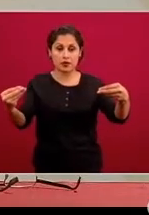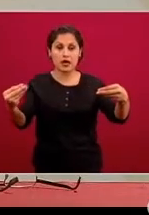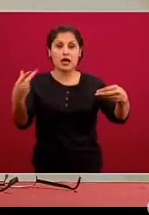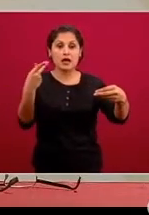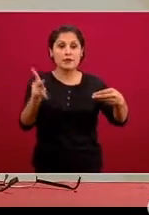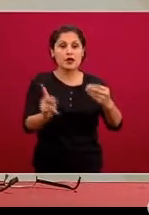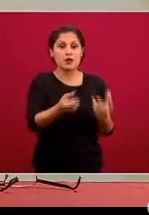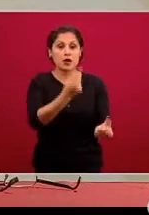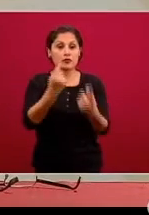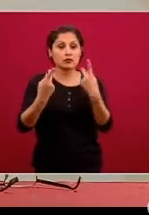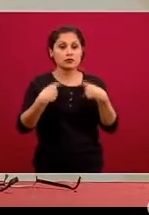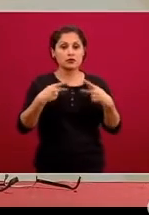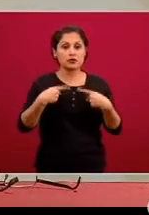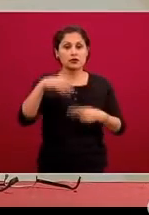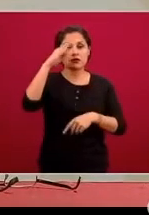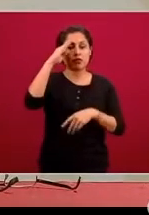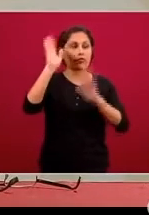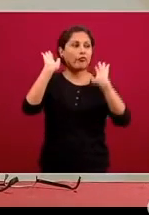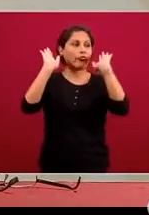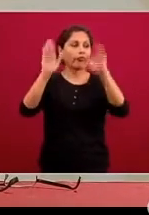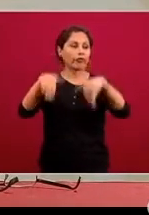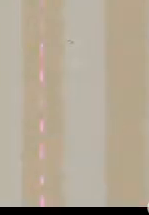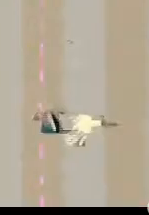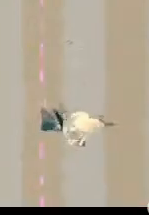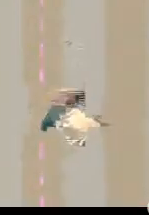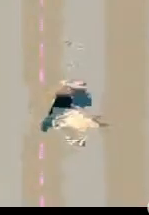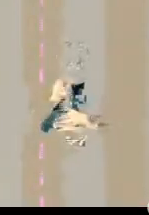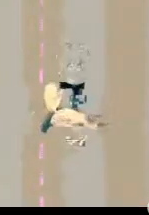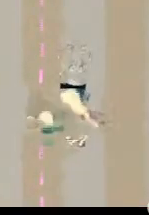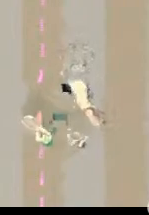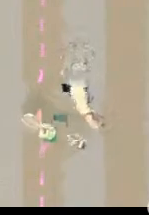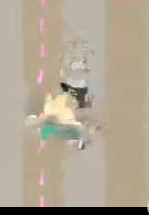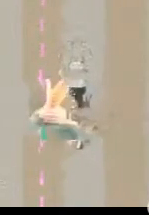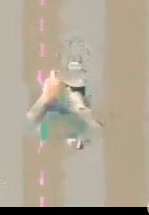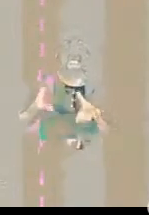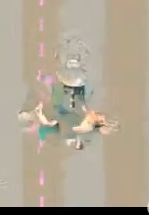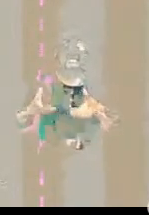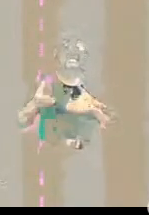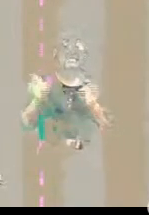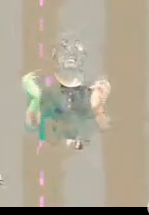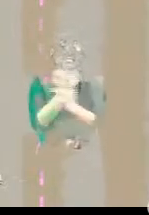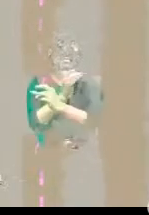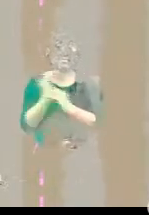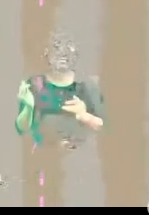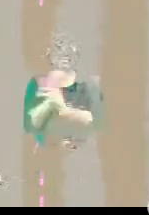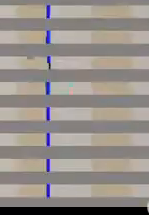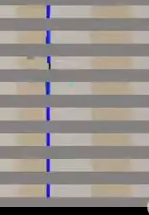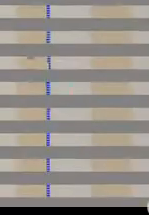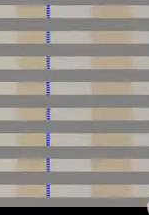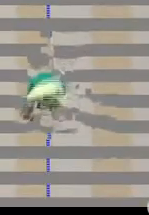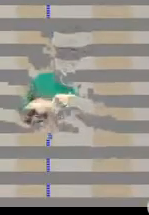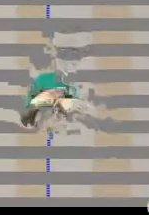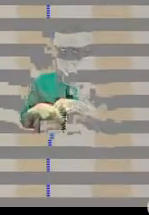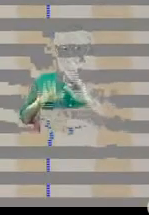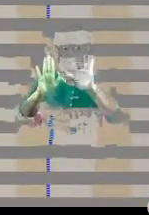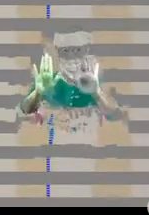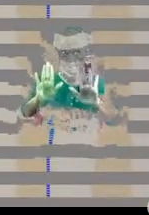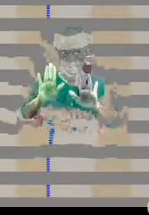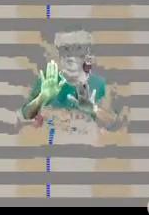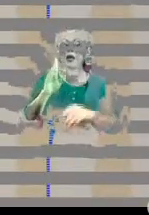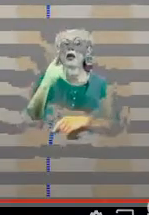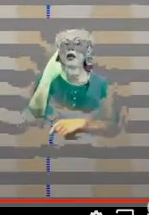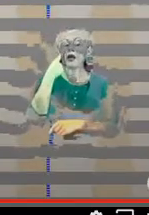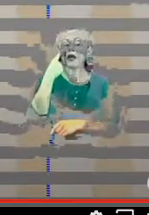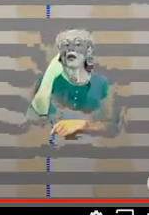But this is very important because since we have had great success in decreasing the mobility and then decreasing